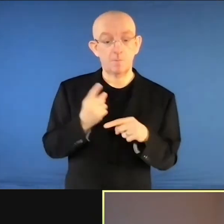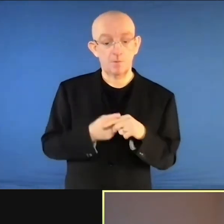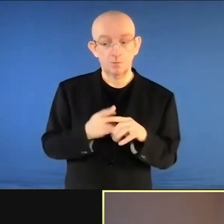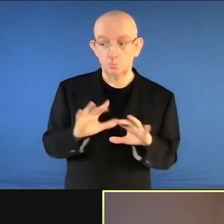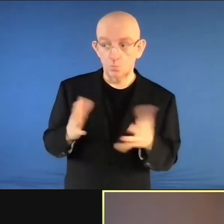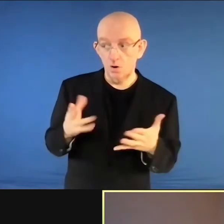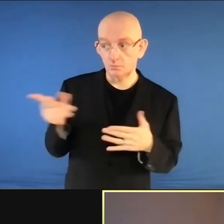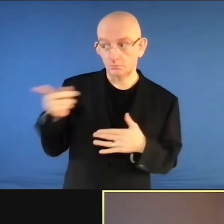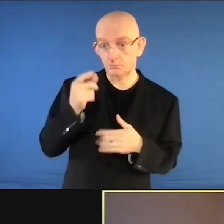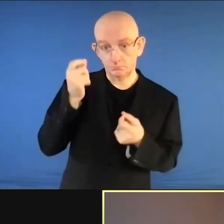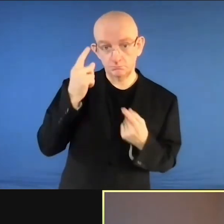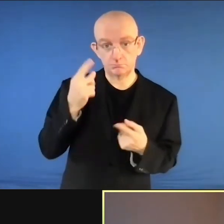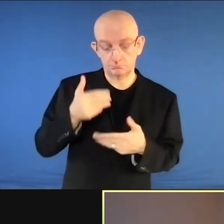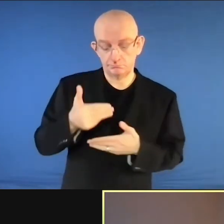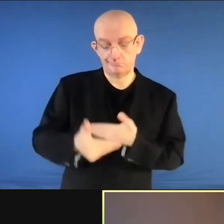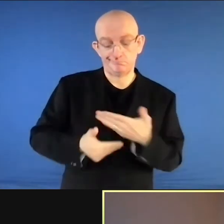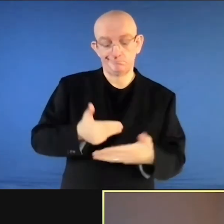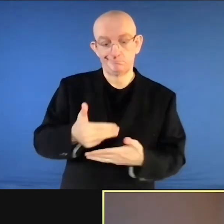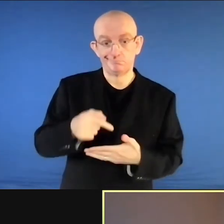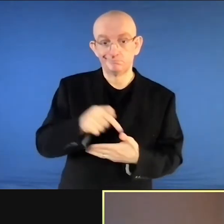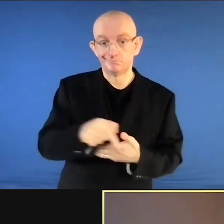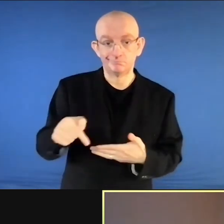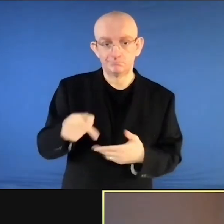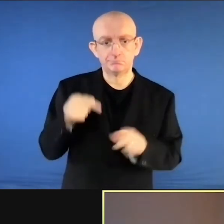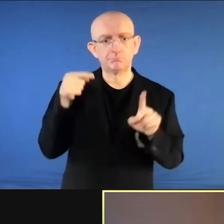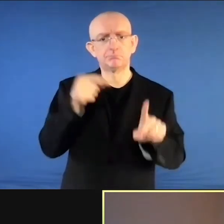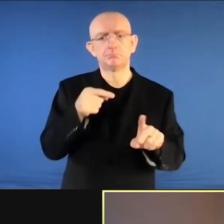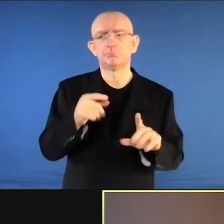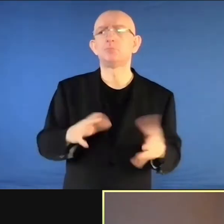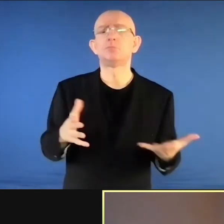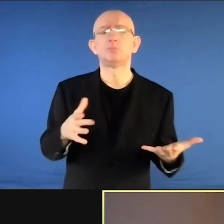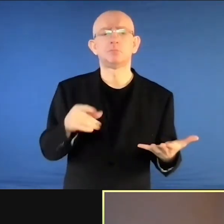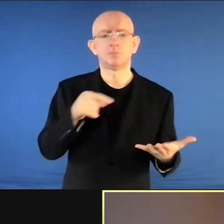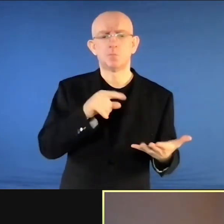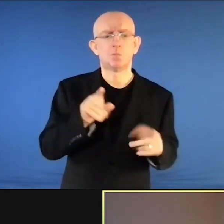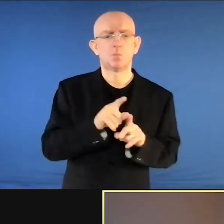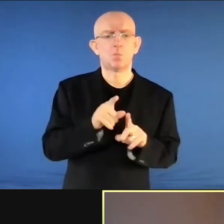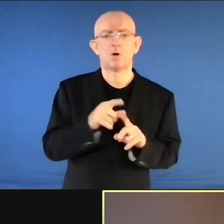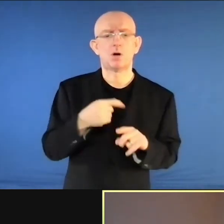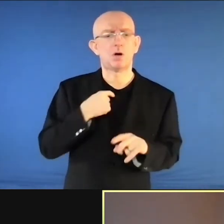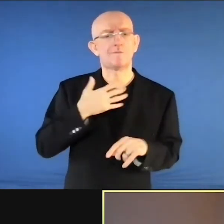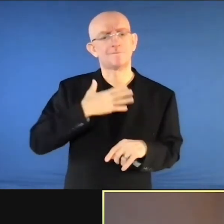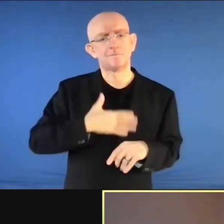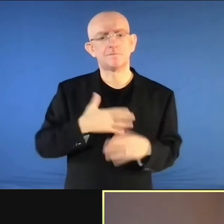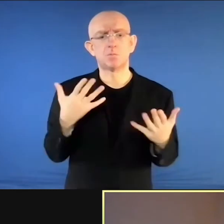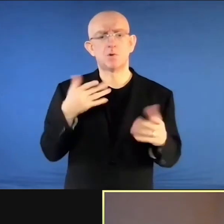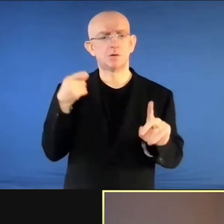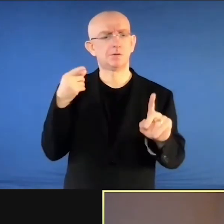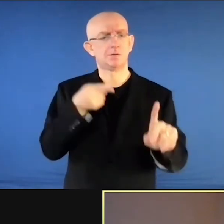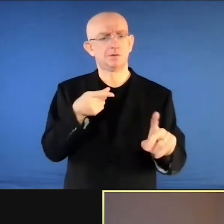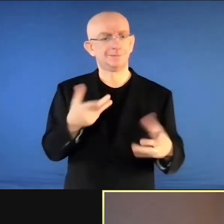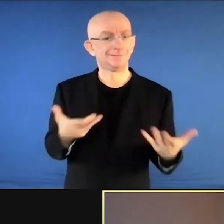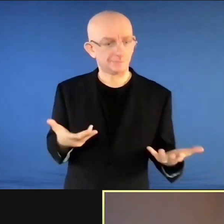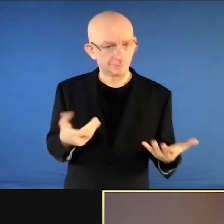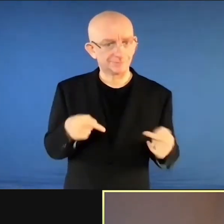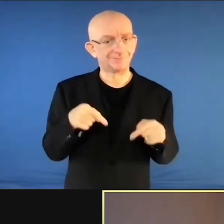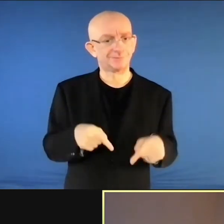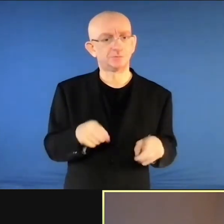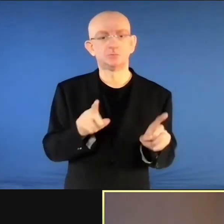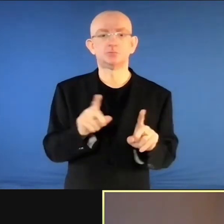So again, it's not just a matter of participation, it's a matter of